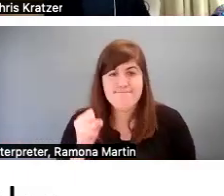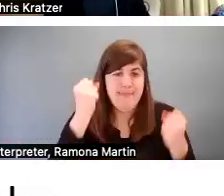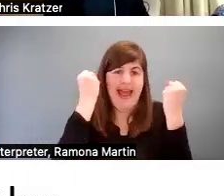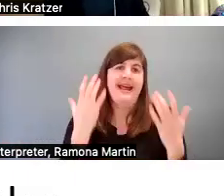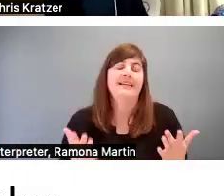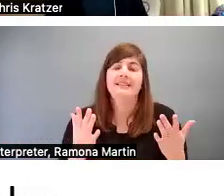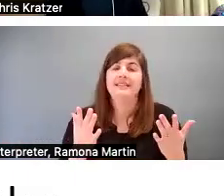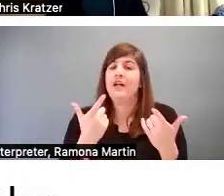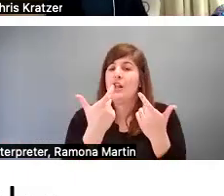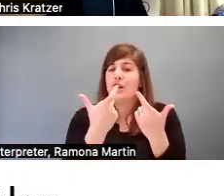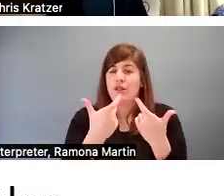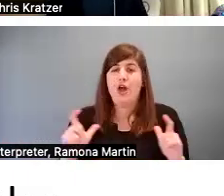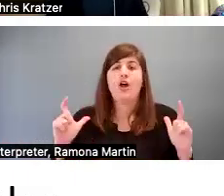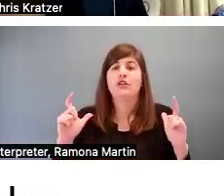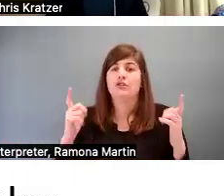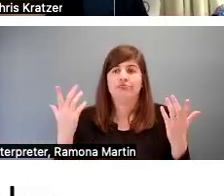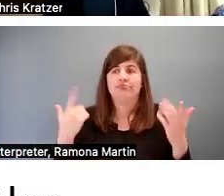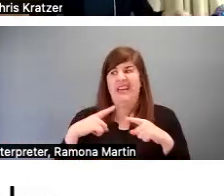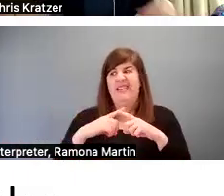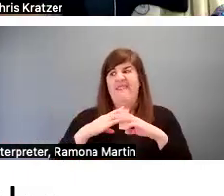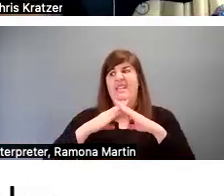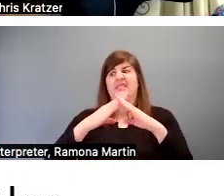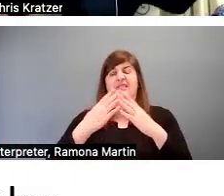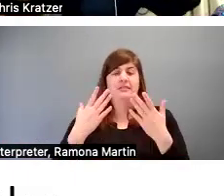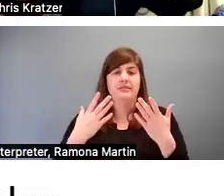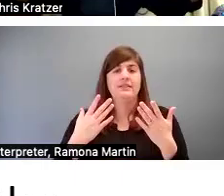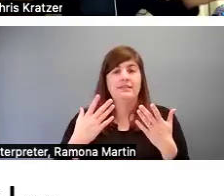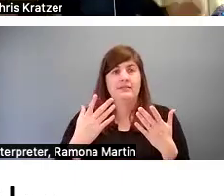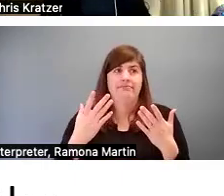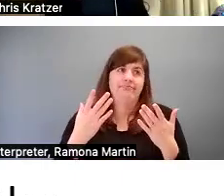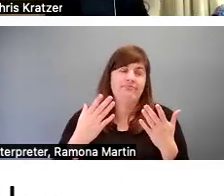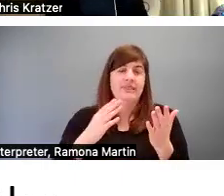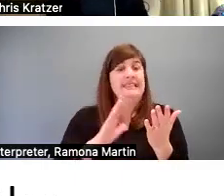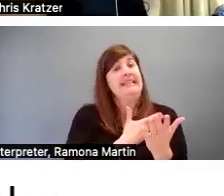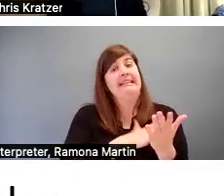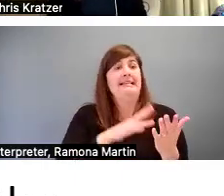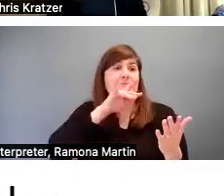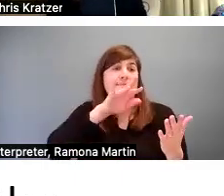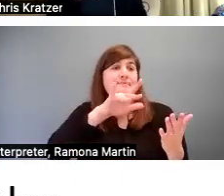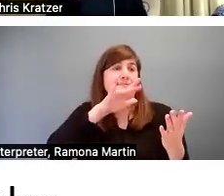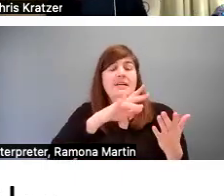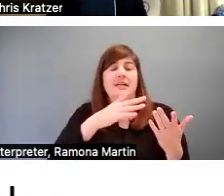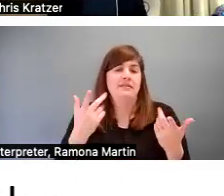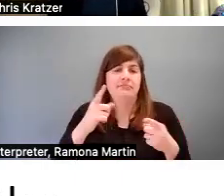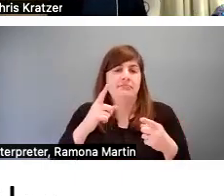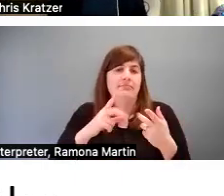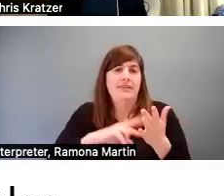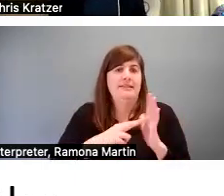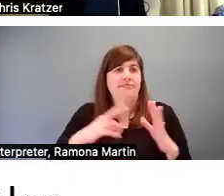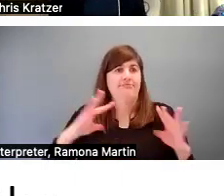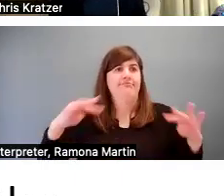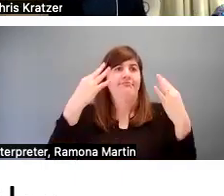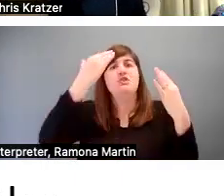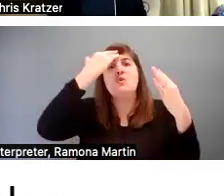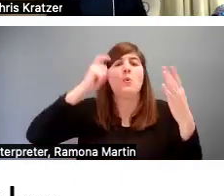are large, completely defenseless, and often announce their location by calling out to a hungry world. Almost